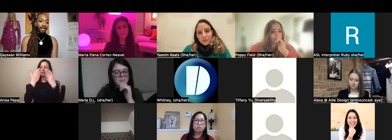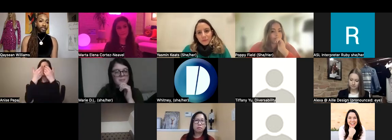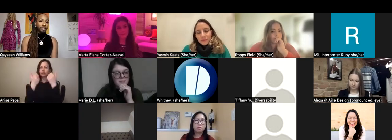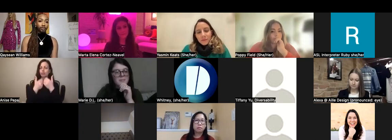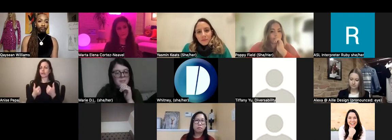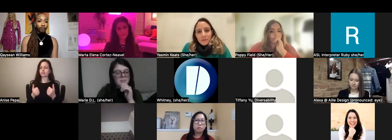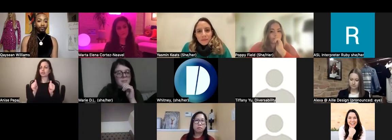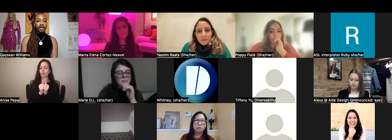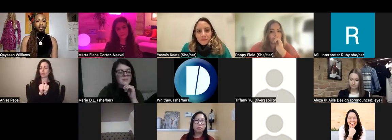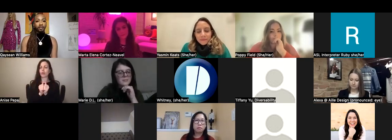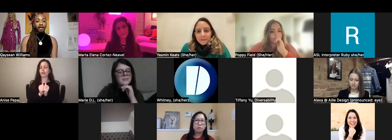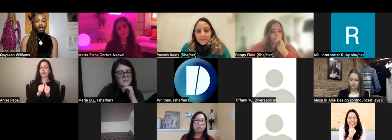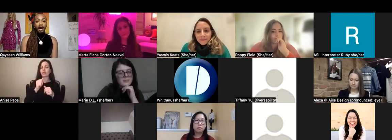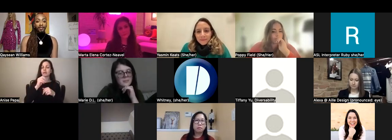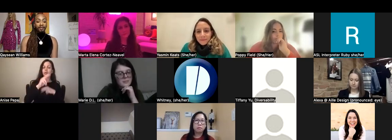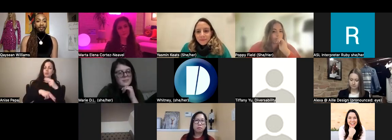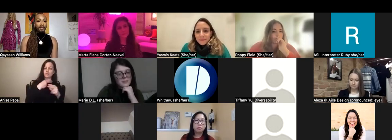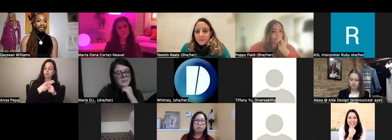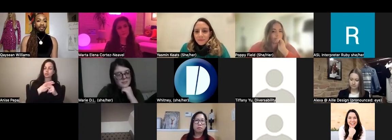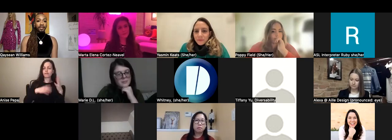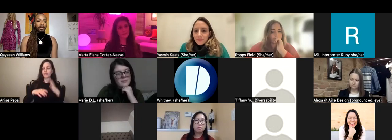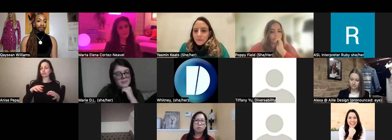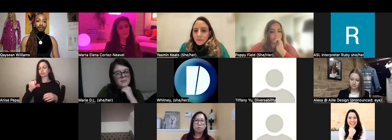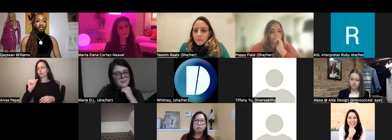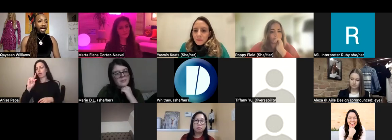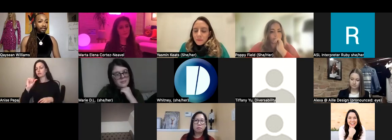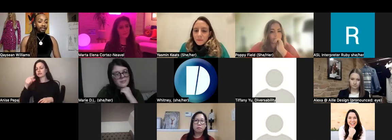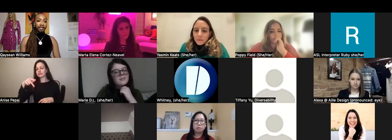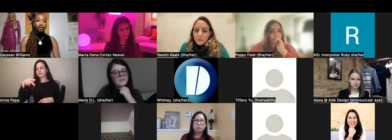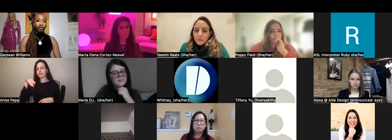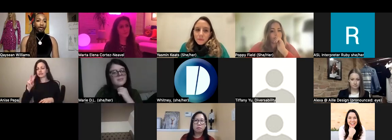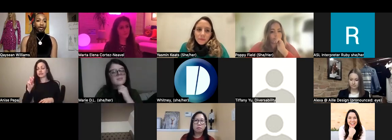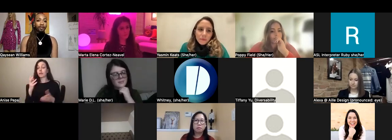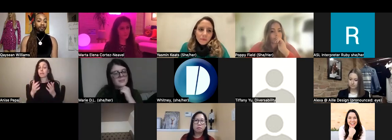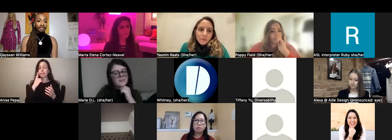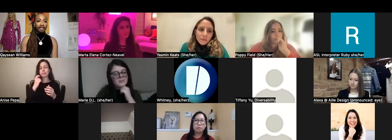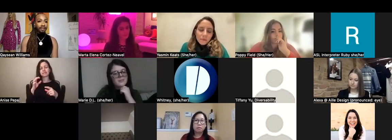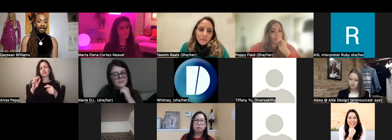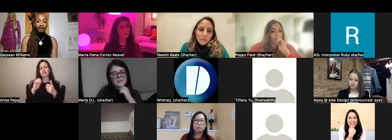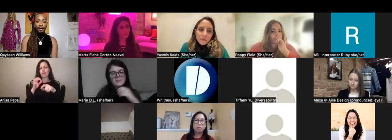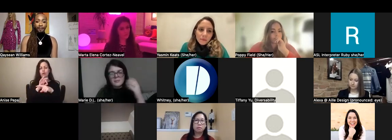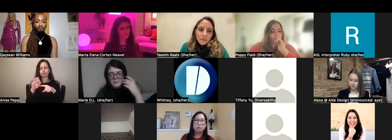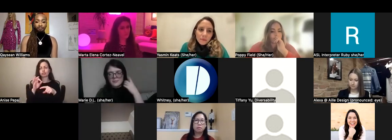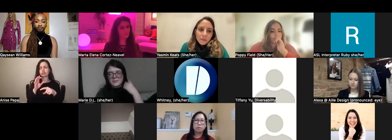adaptive fashion and universal fashion. I mean, maybe it's because of functionality or things like